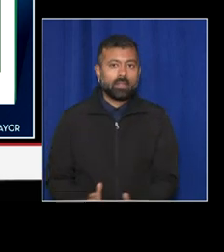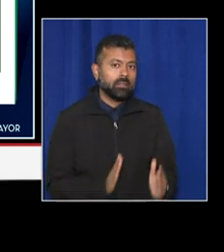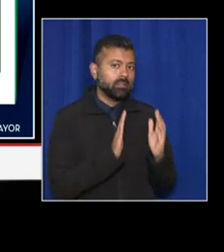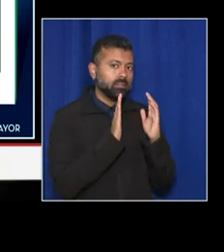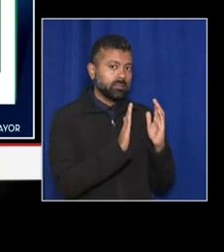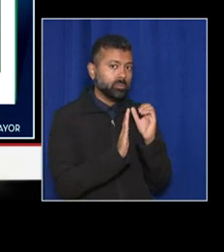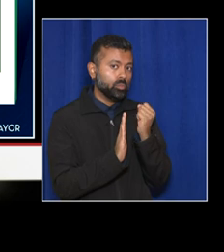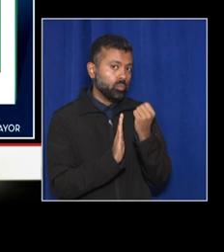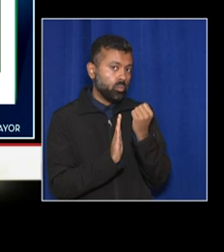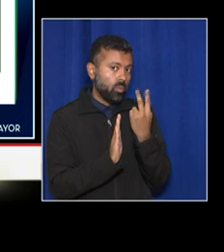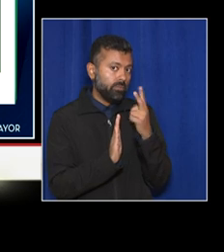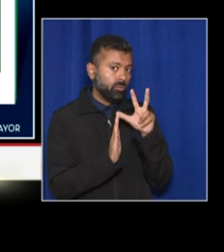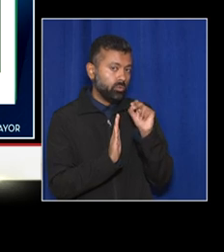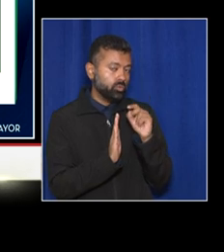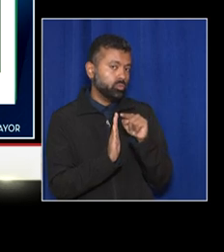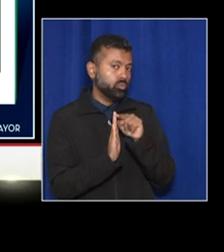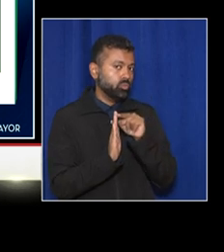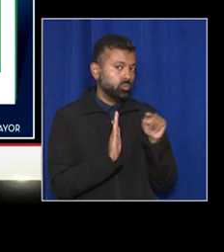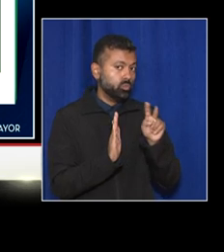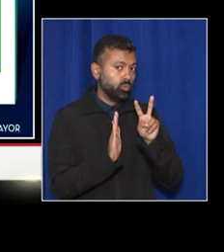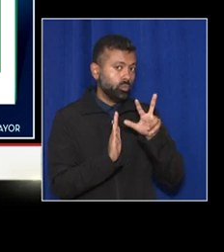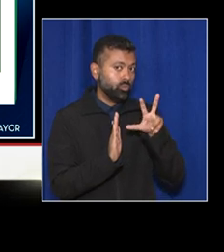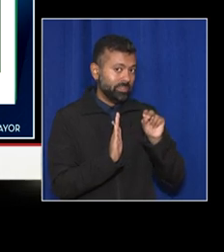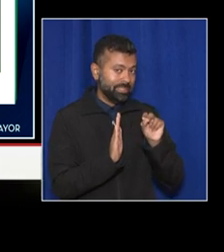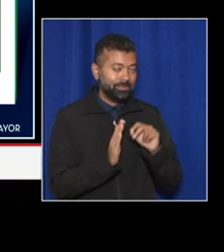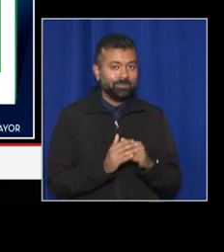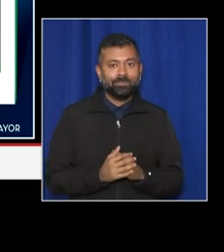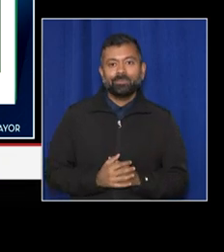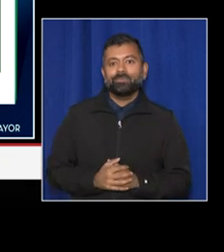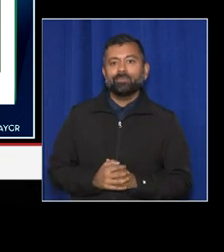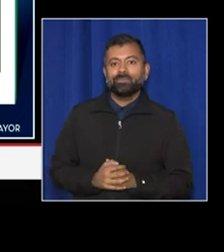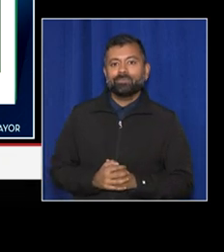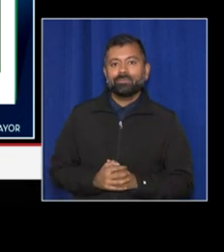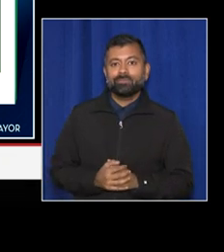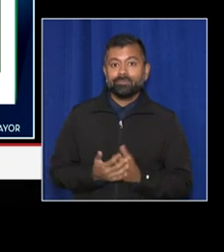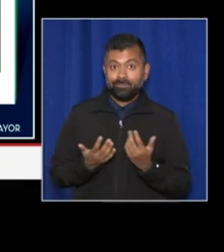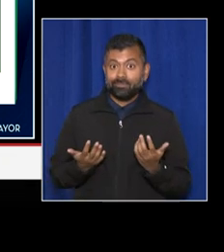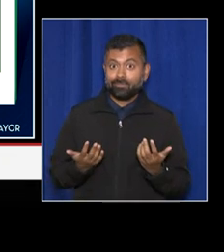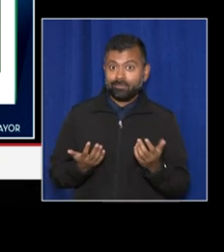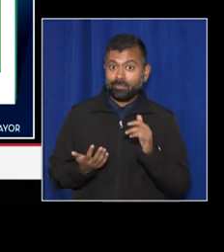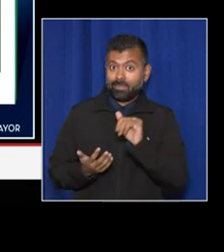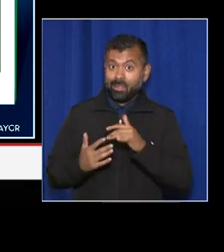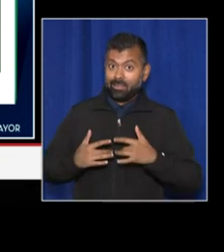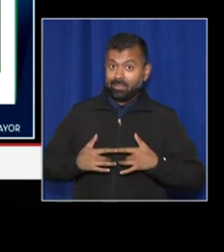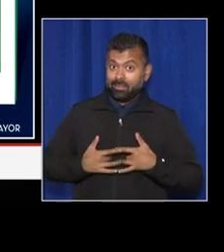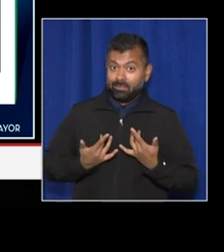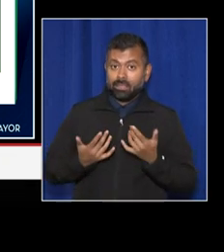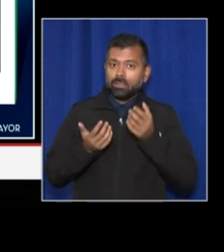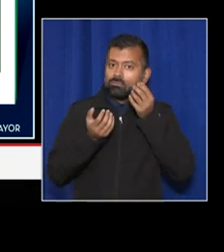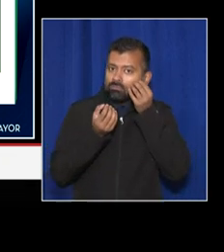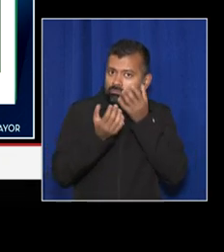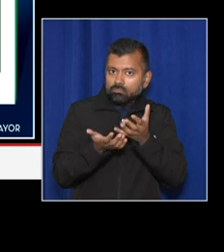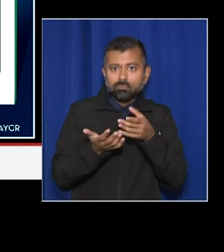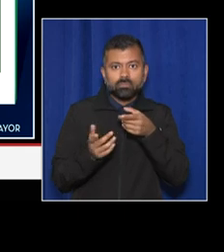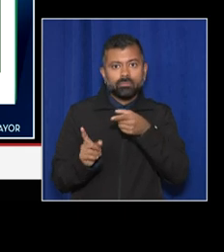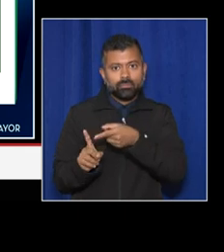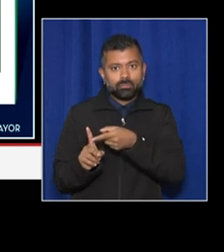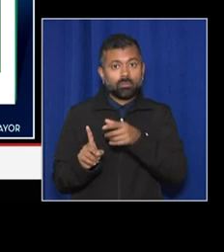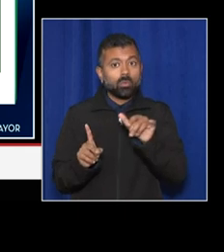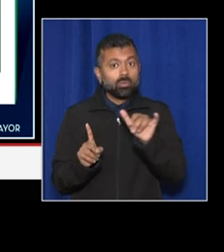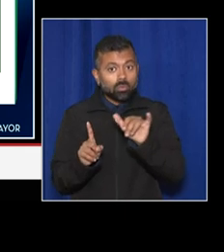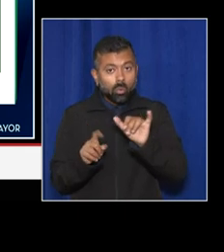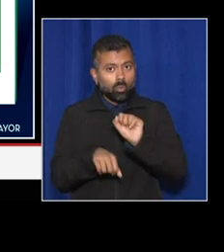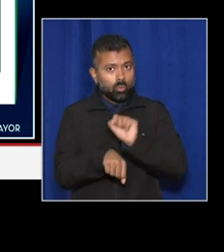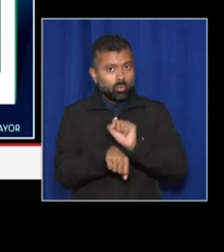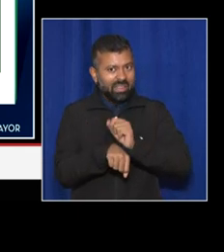we need that time. At the hiring event, what we do want you to know is the same employers that are available on the Public